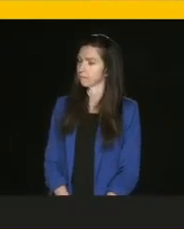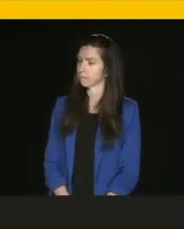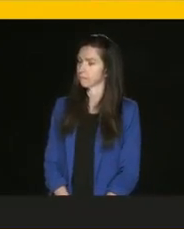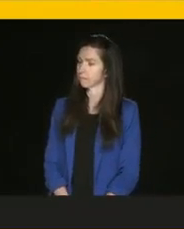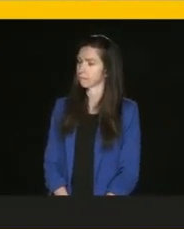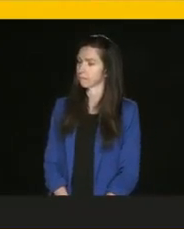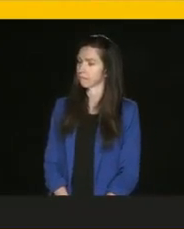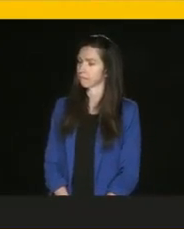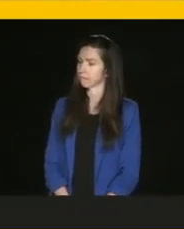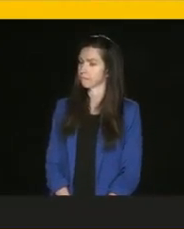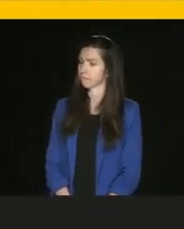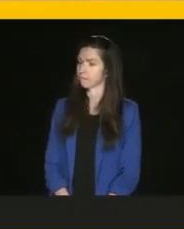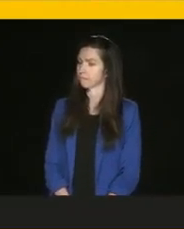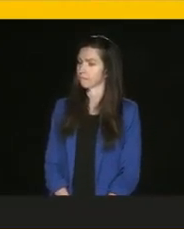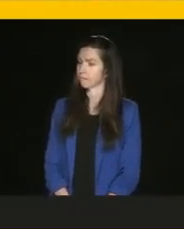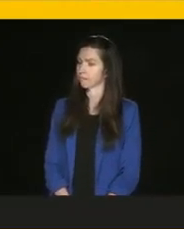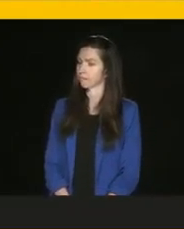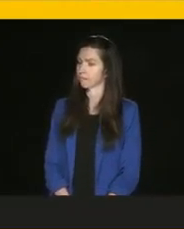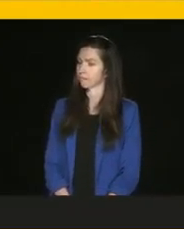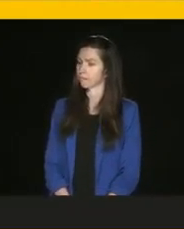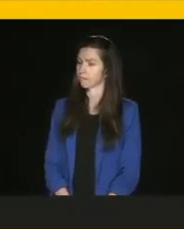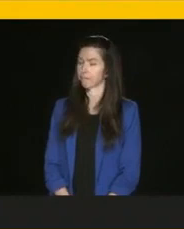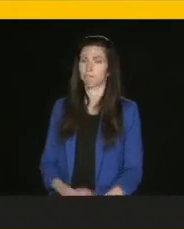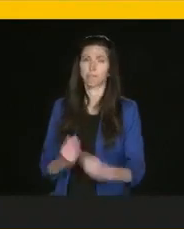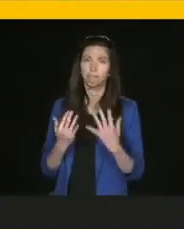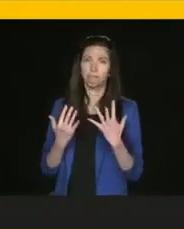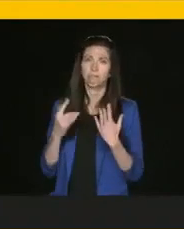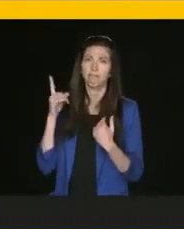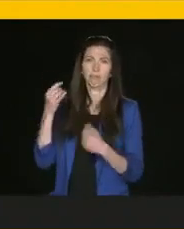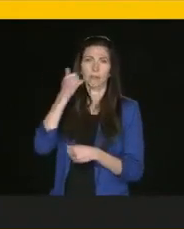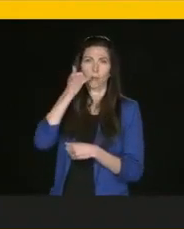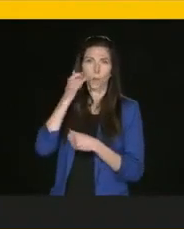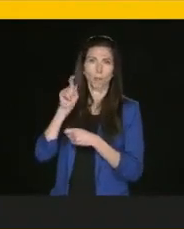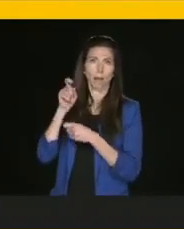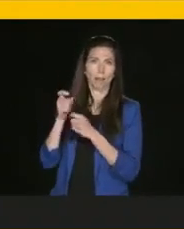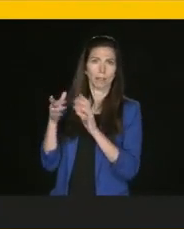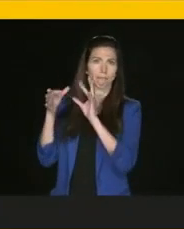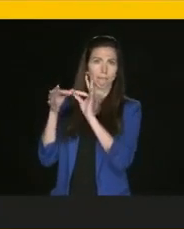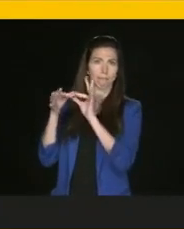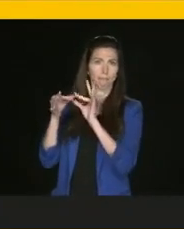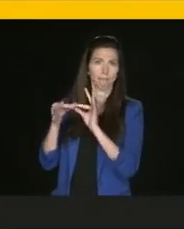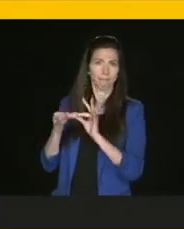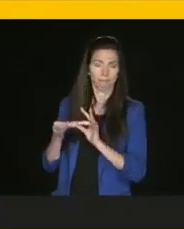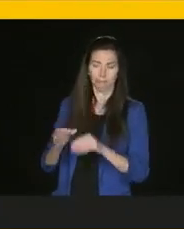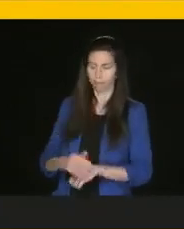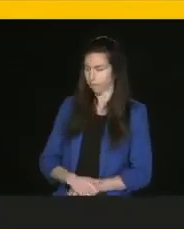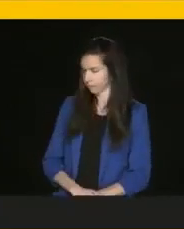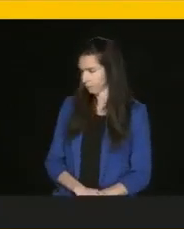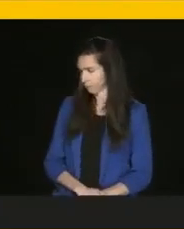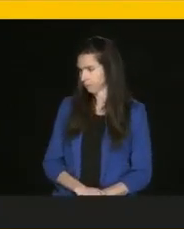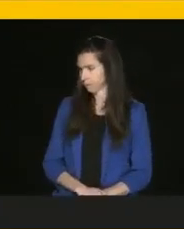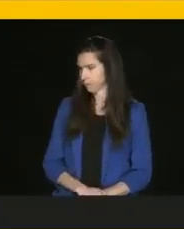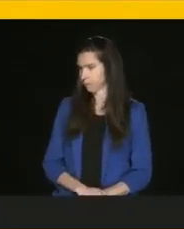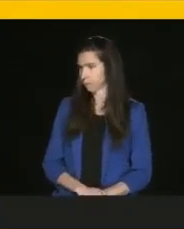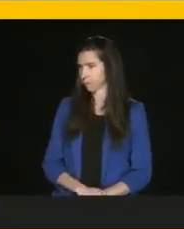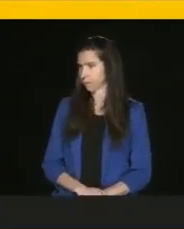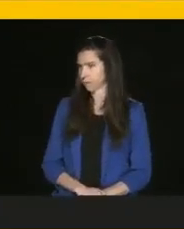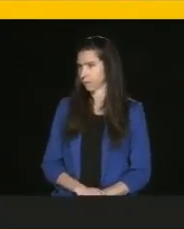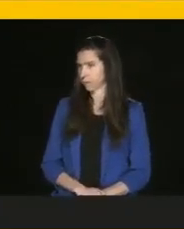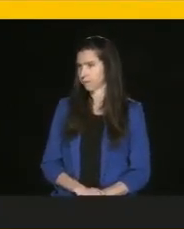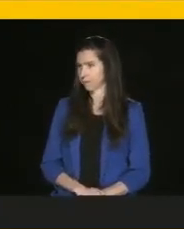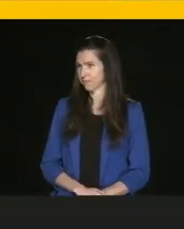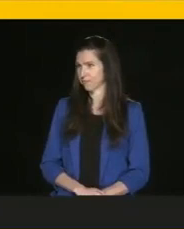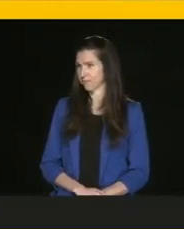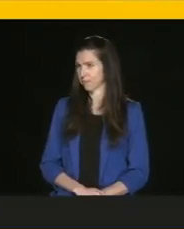participants register. Courte pause pendant que les participants s'enregistrent. There will be a short pause as participants register. First question is